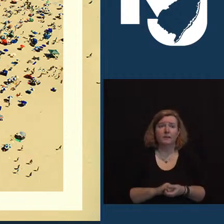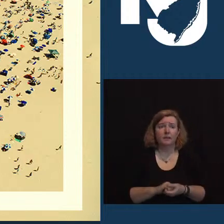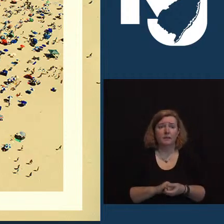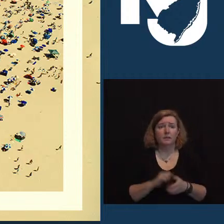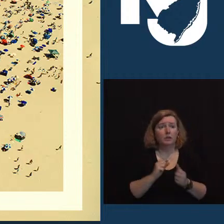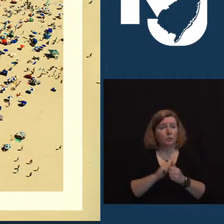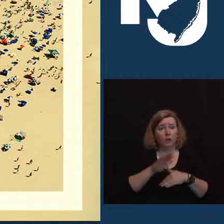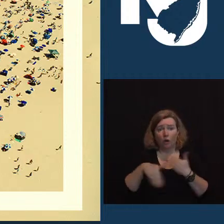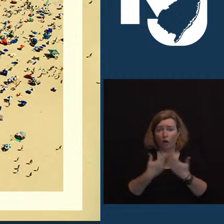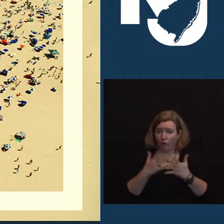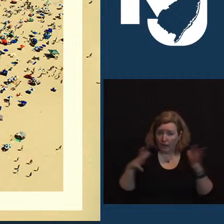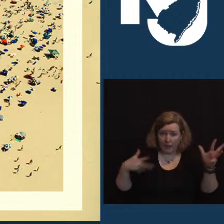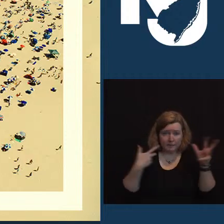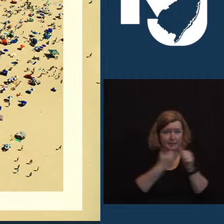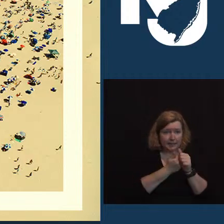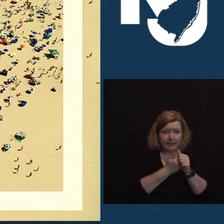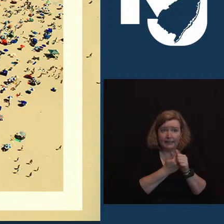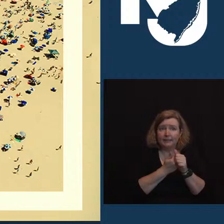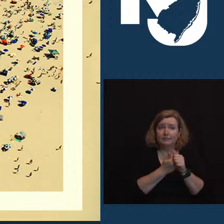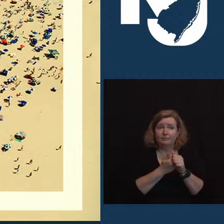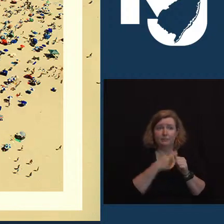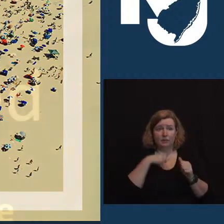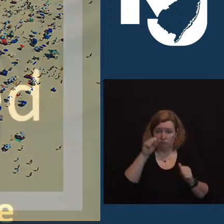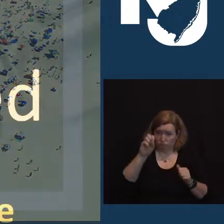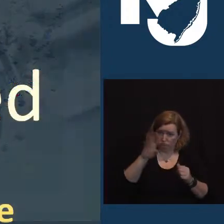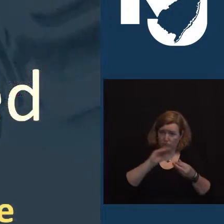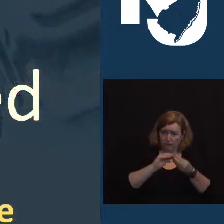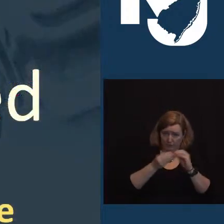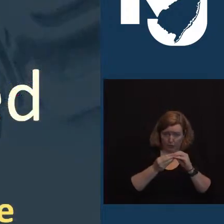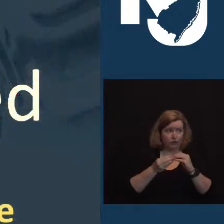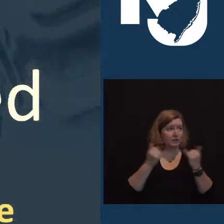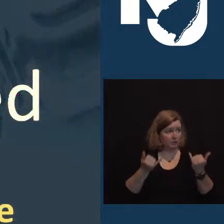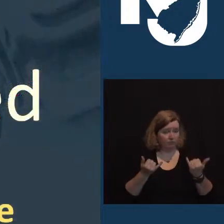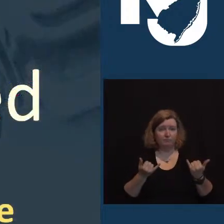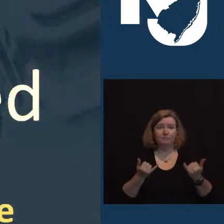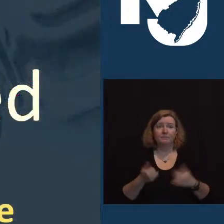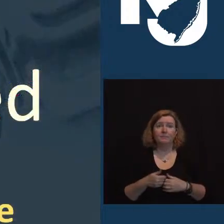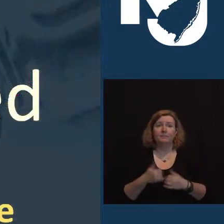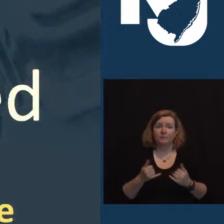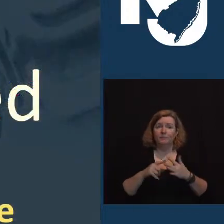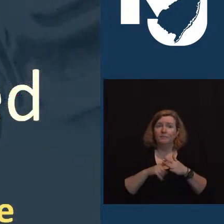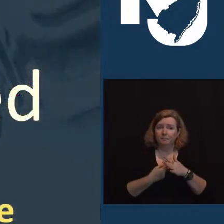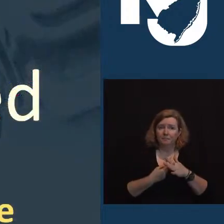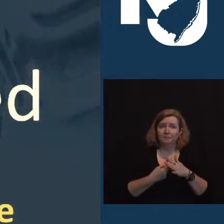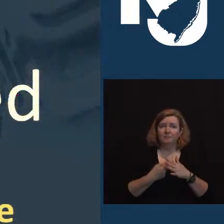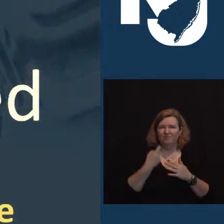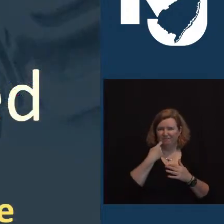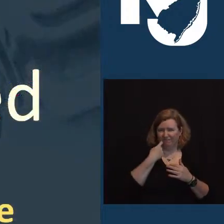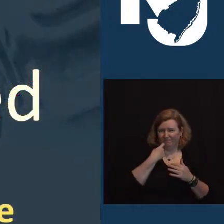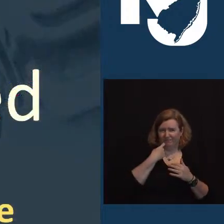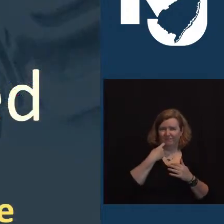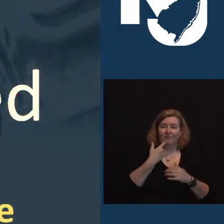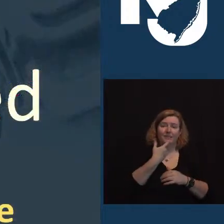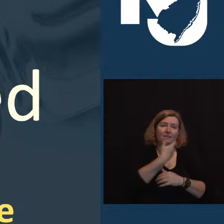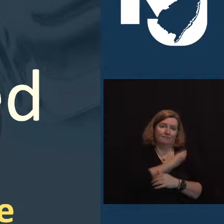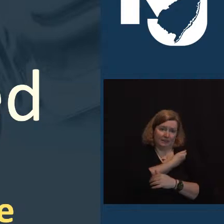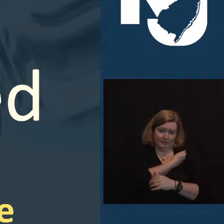jump into today's numbers with your blessing. We'll start, as we have of late, with the latest on our statewide vaccination